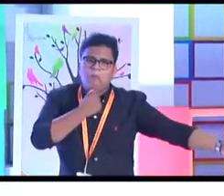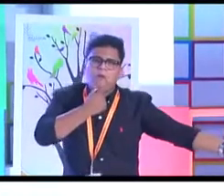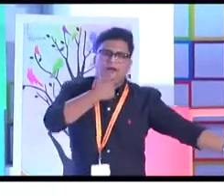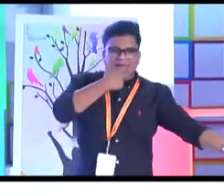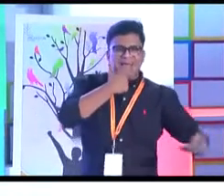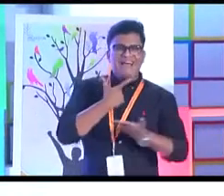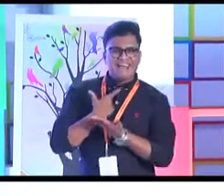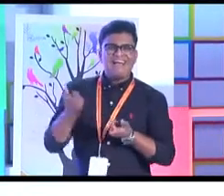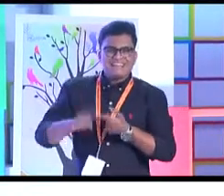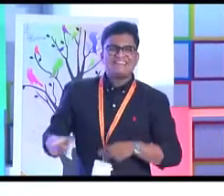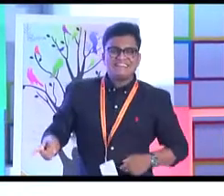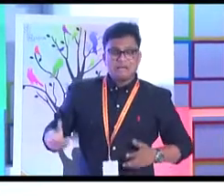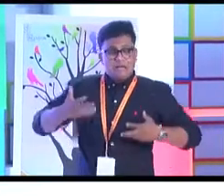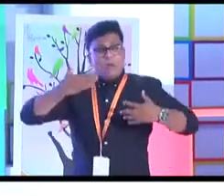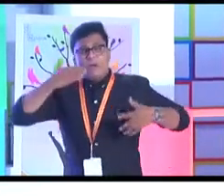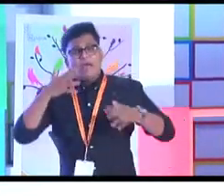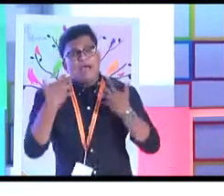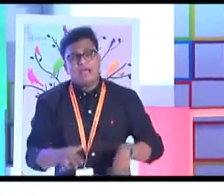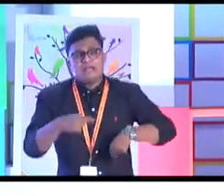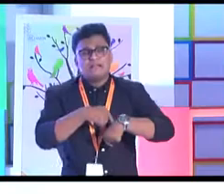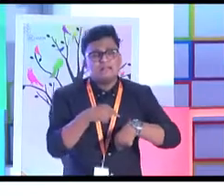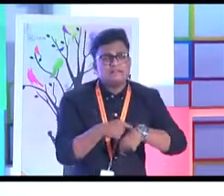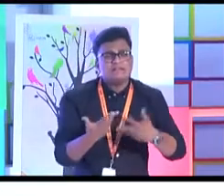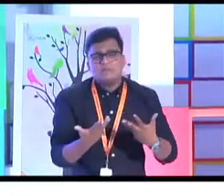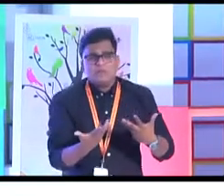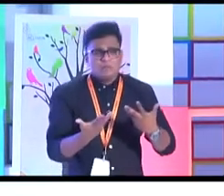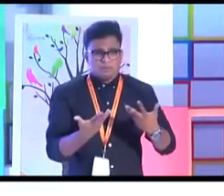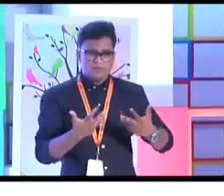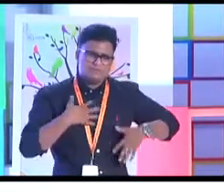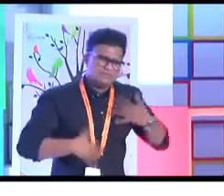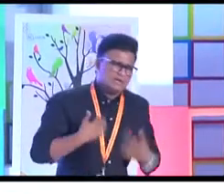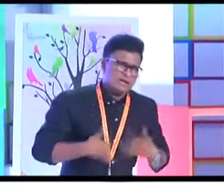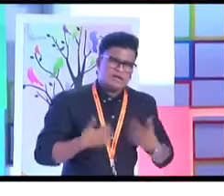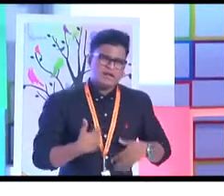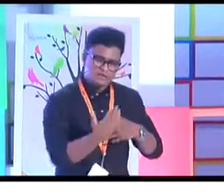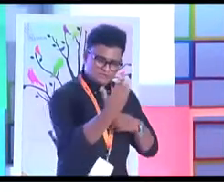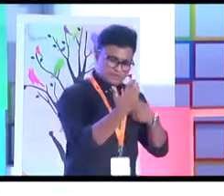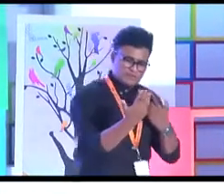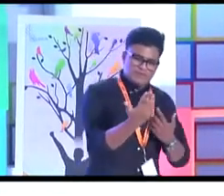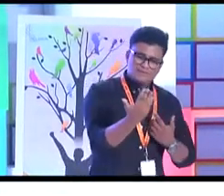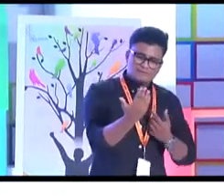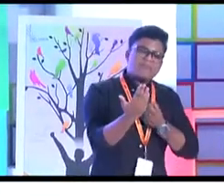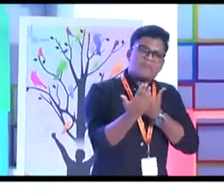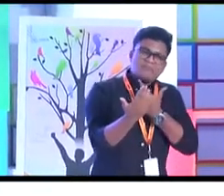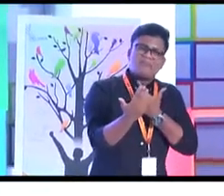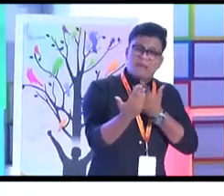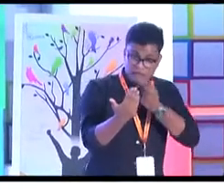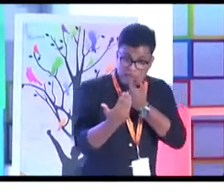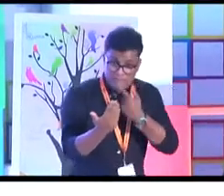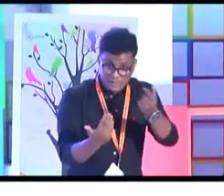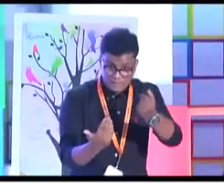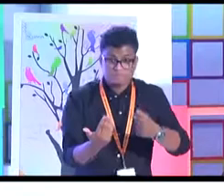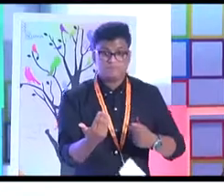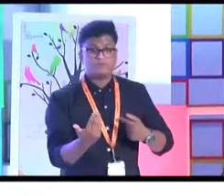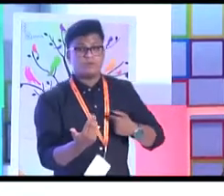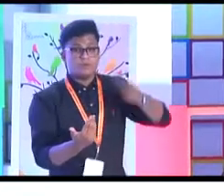So whenever you are in suffering, look at Sai Kaustuv and smile. Please have a smile, because it doesn't cost you money. If I